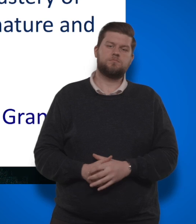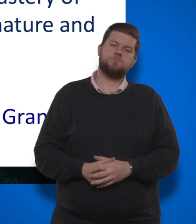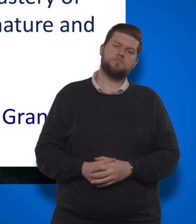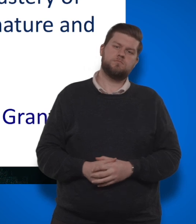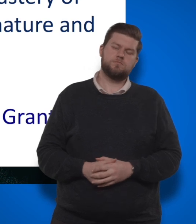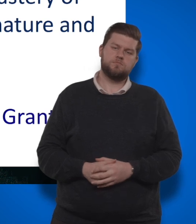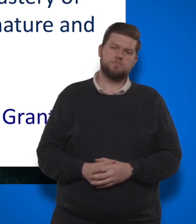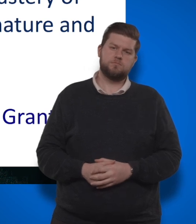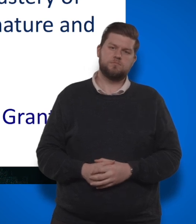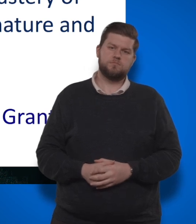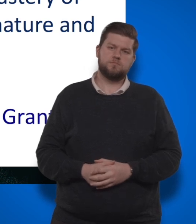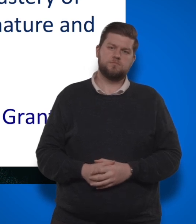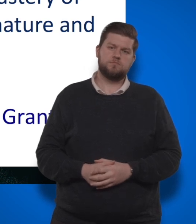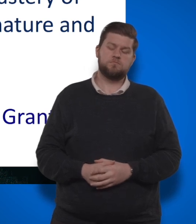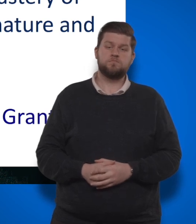And